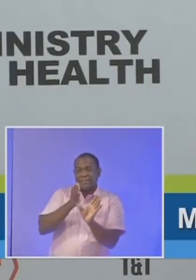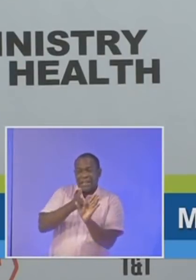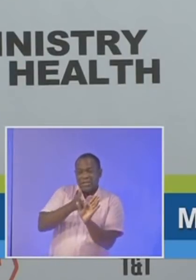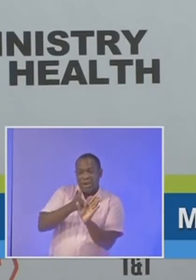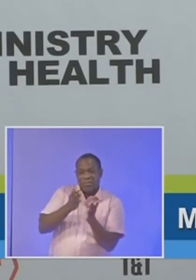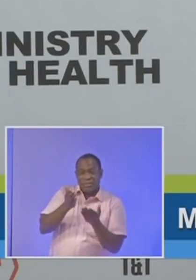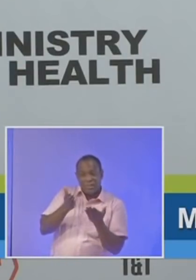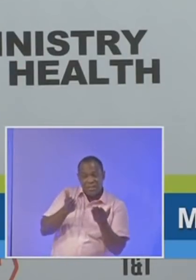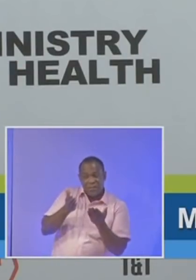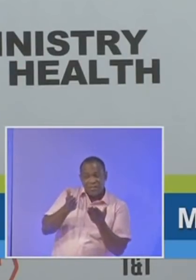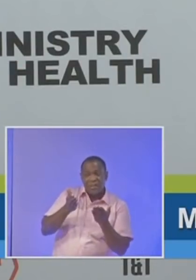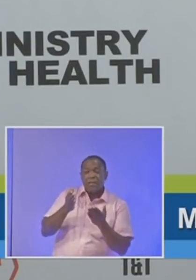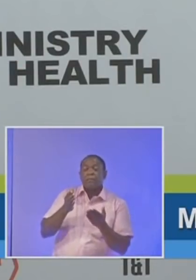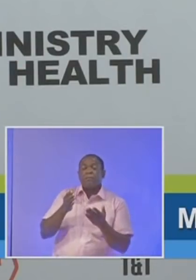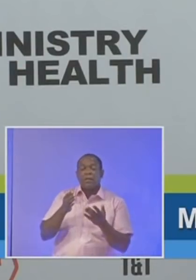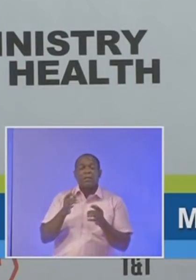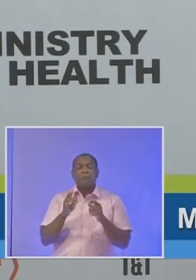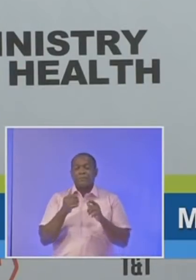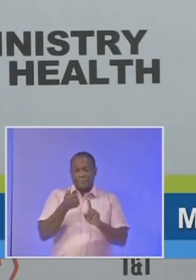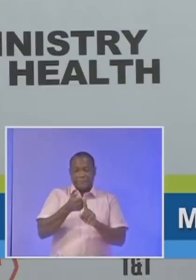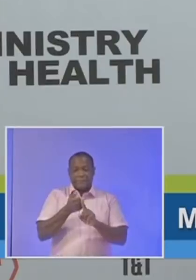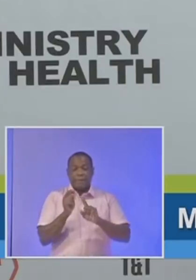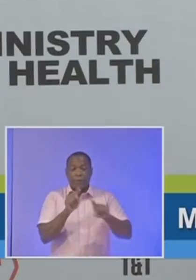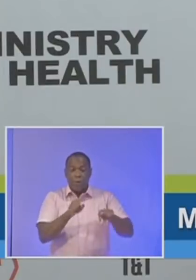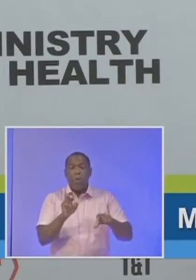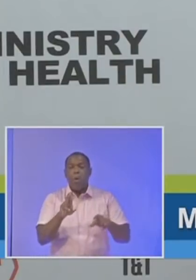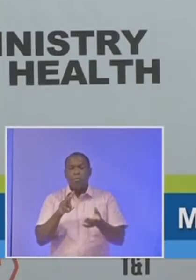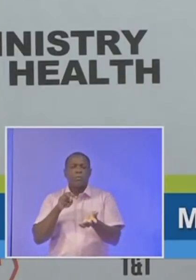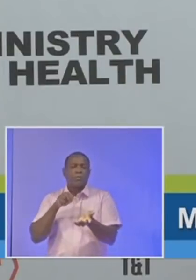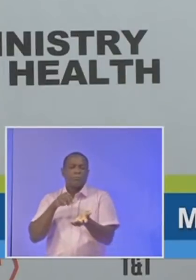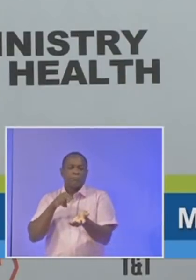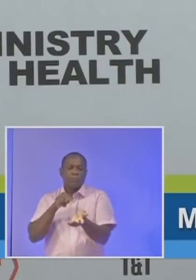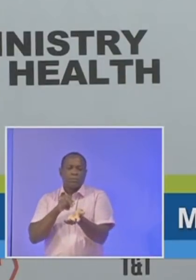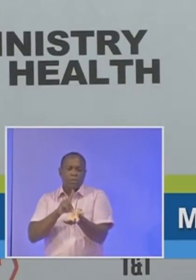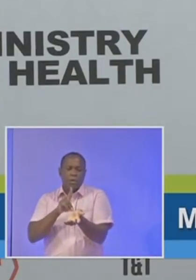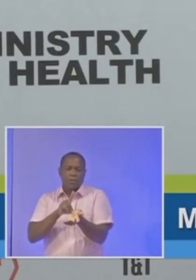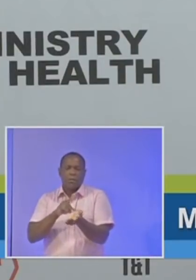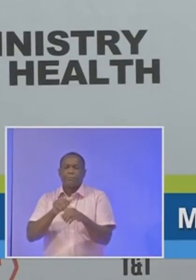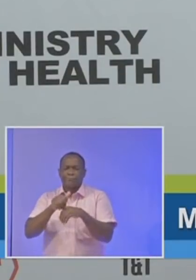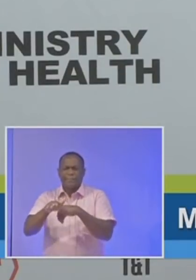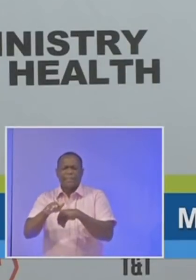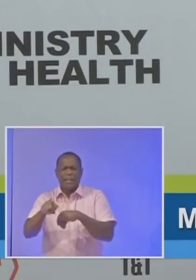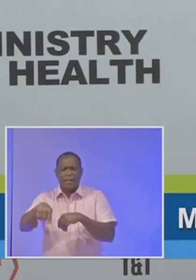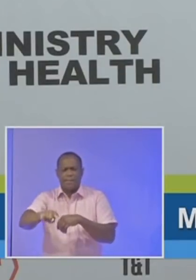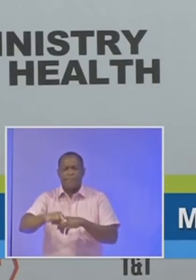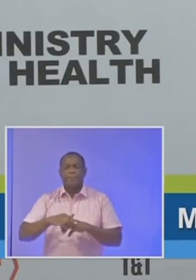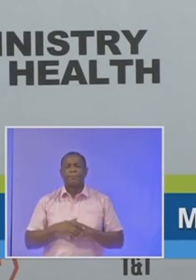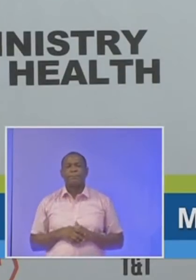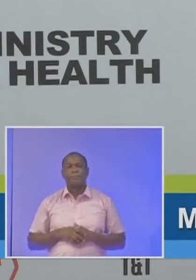or self-referral. This multidisciplinary approach is carried out in